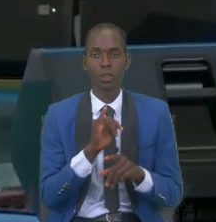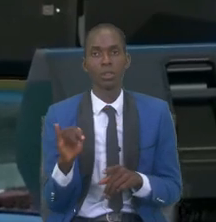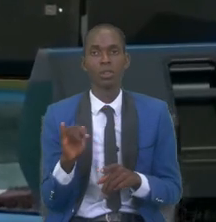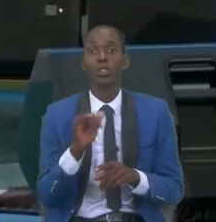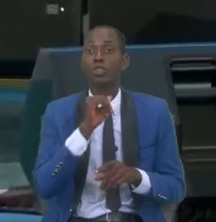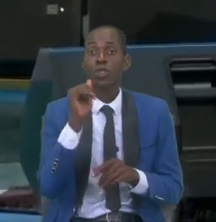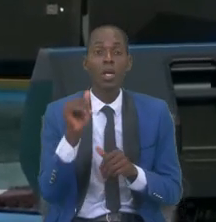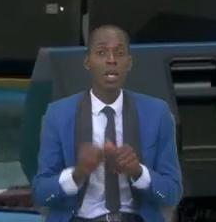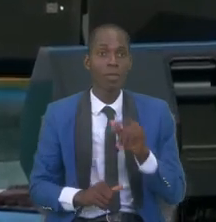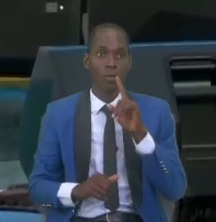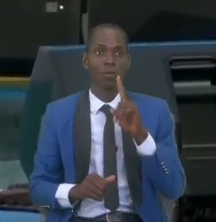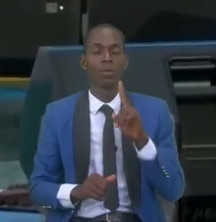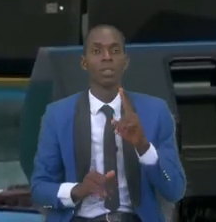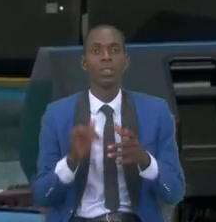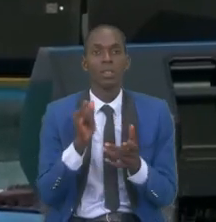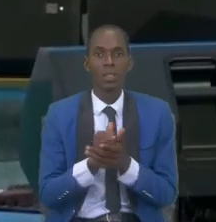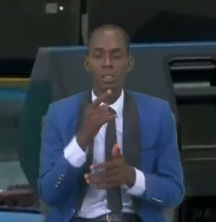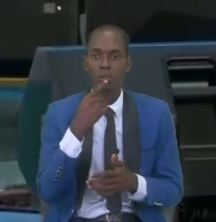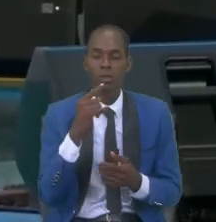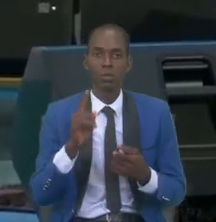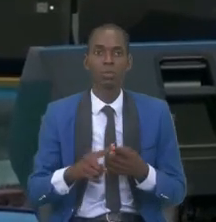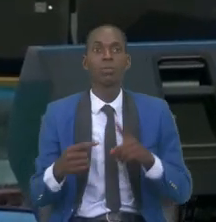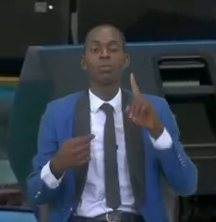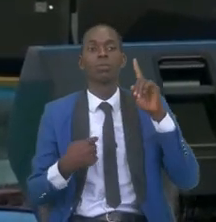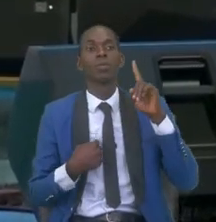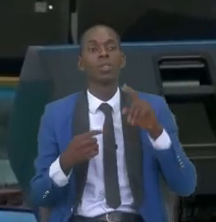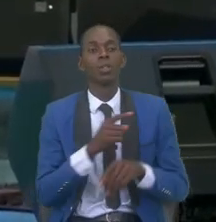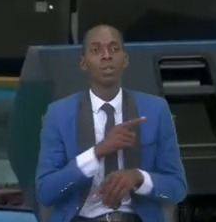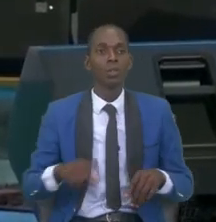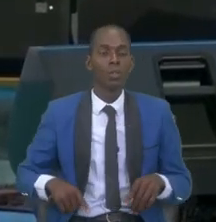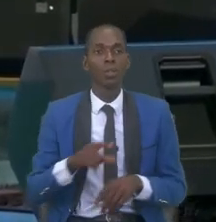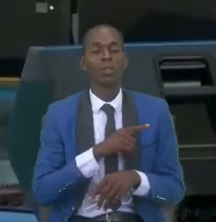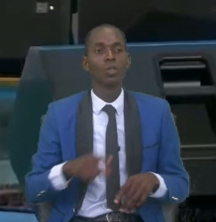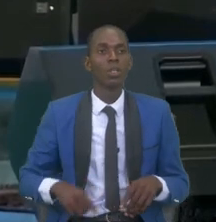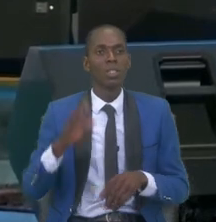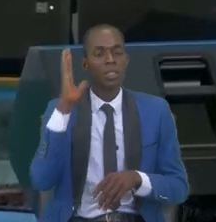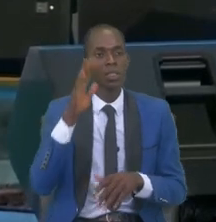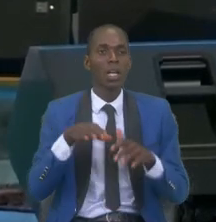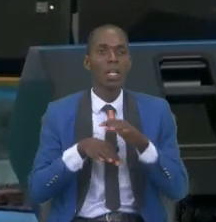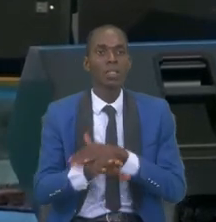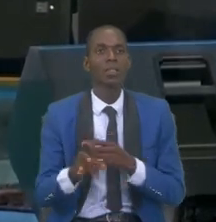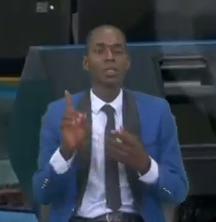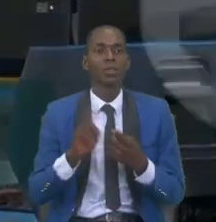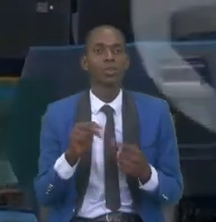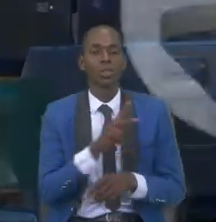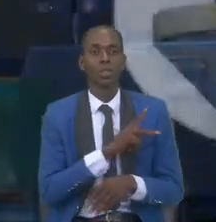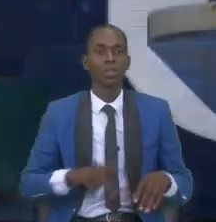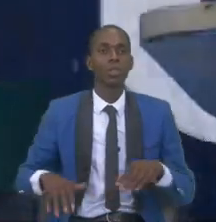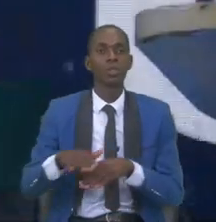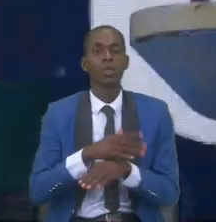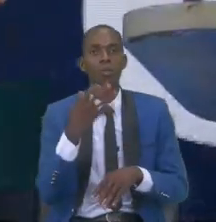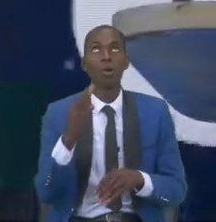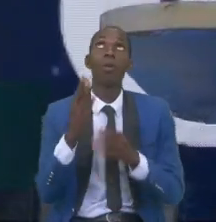everyone that says unto me, Lord, Lord, shall enter into the kingdom of